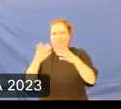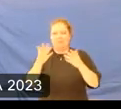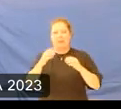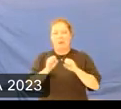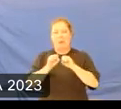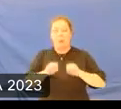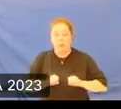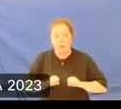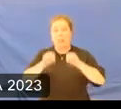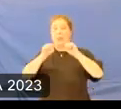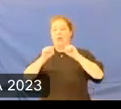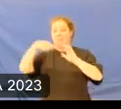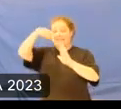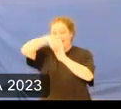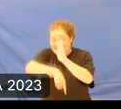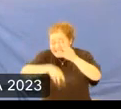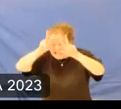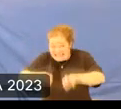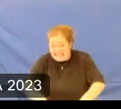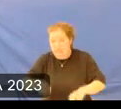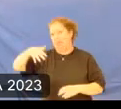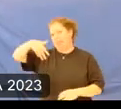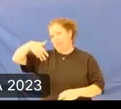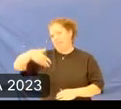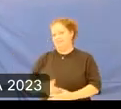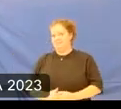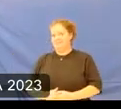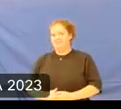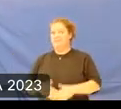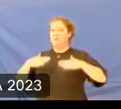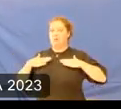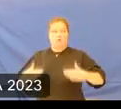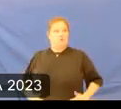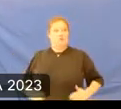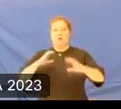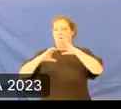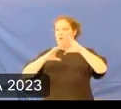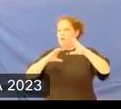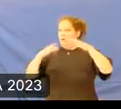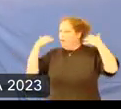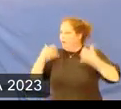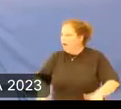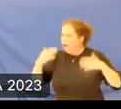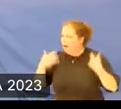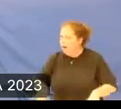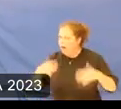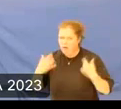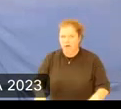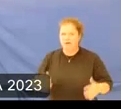So human communication is extraordinary. You know, there's nothing else like it on the